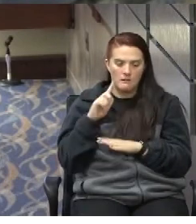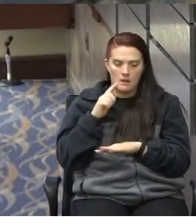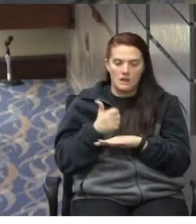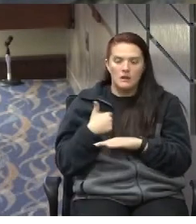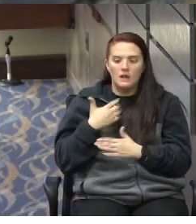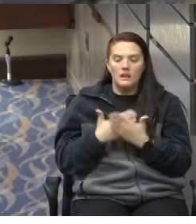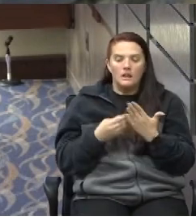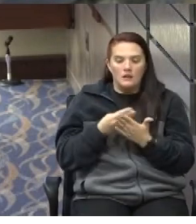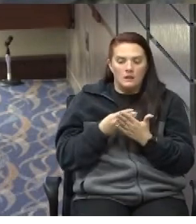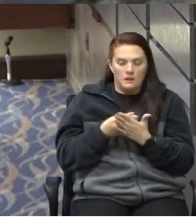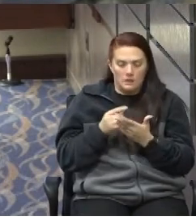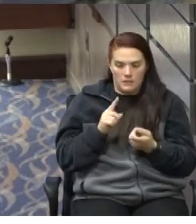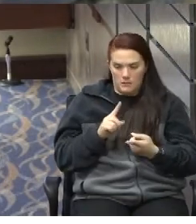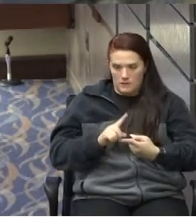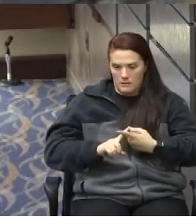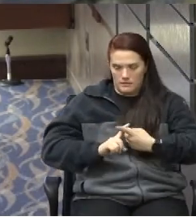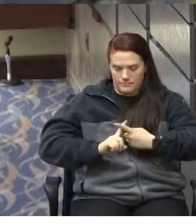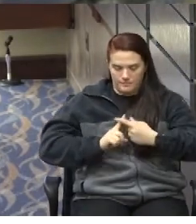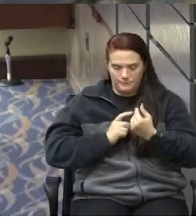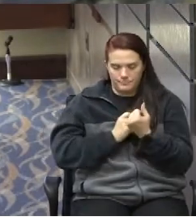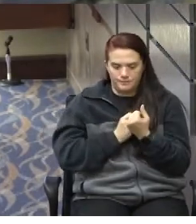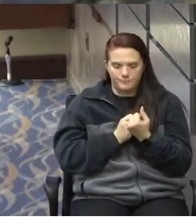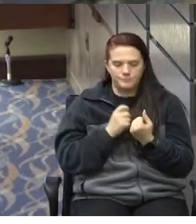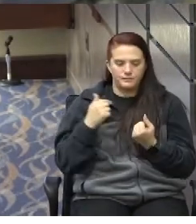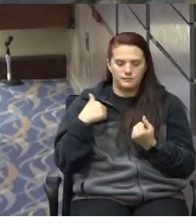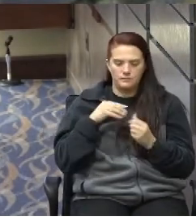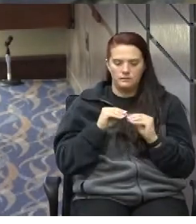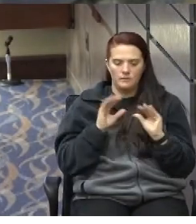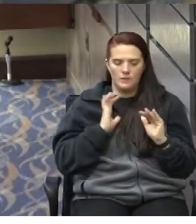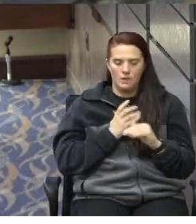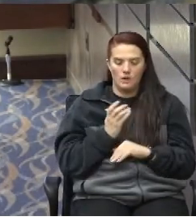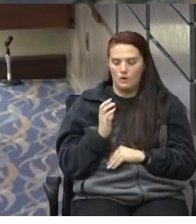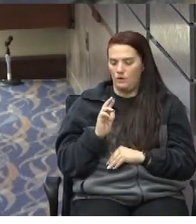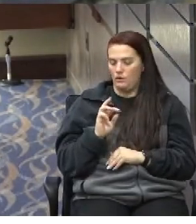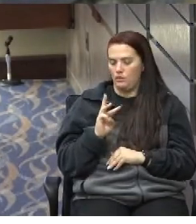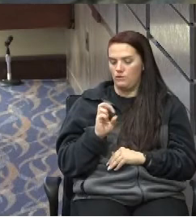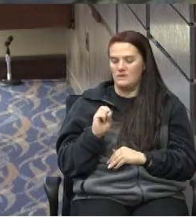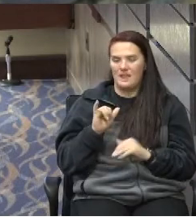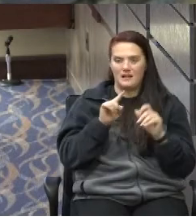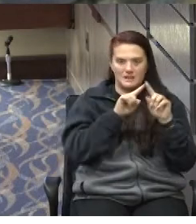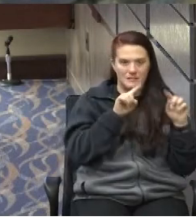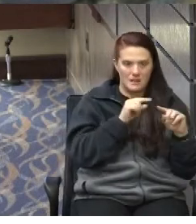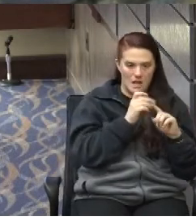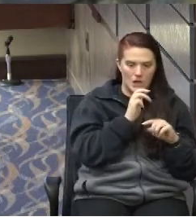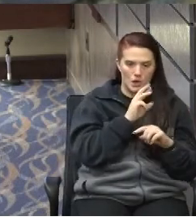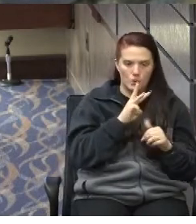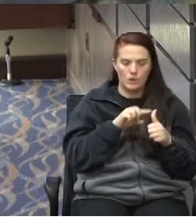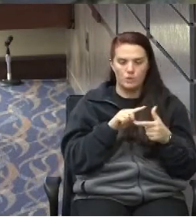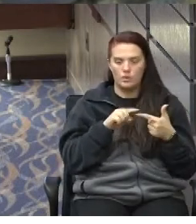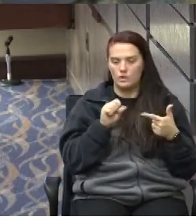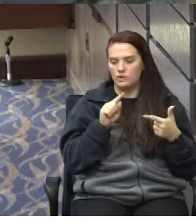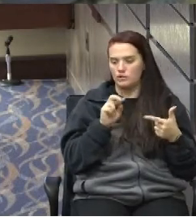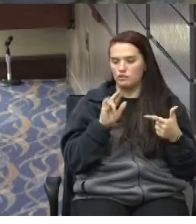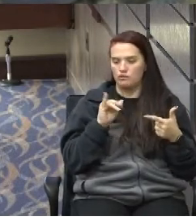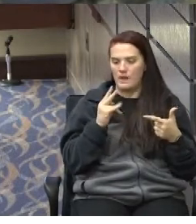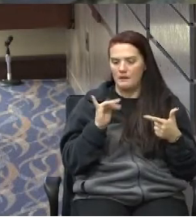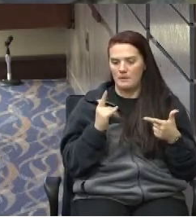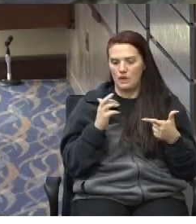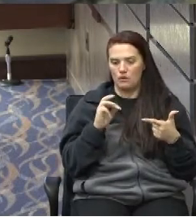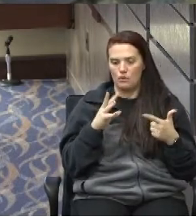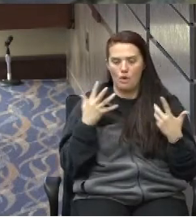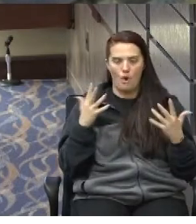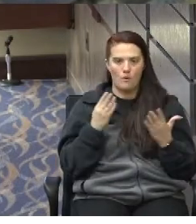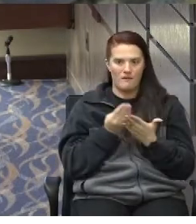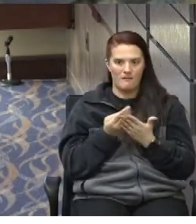money in the traffic budget, and obviously our crews like the sign crew and the striping crew are already funded for the year. So